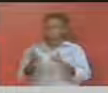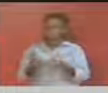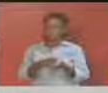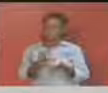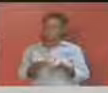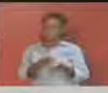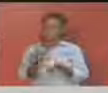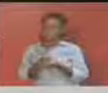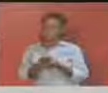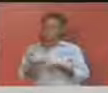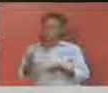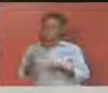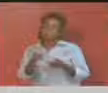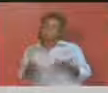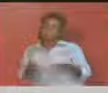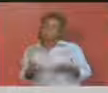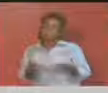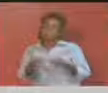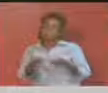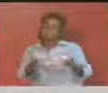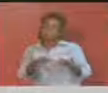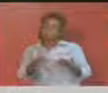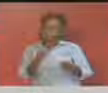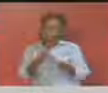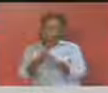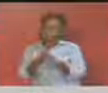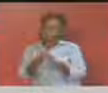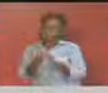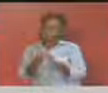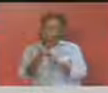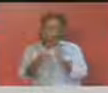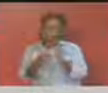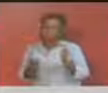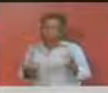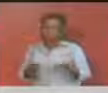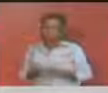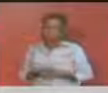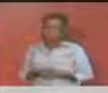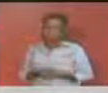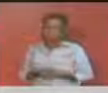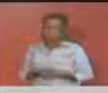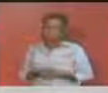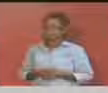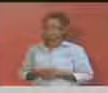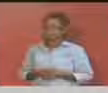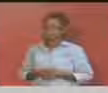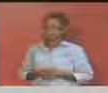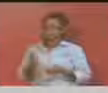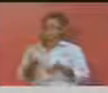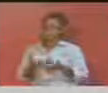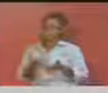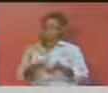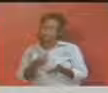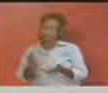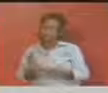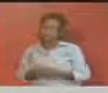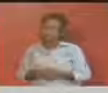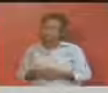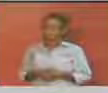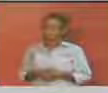local agent has a drug that is now being manufactured at another site, they have to